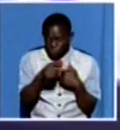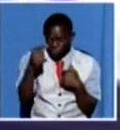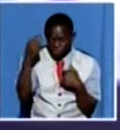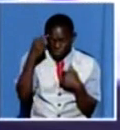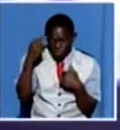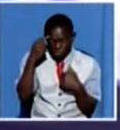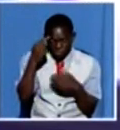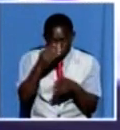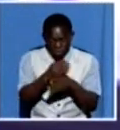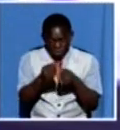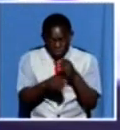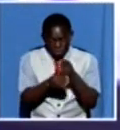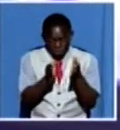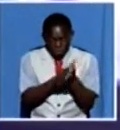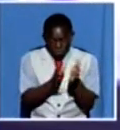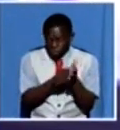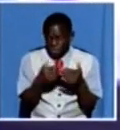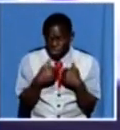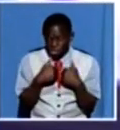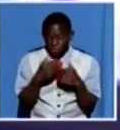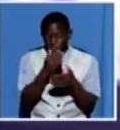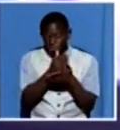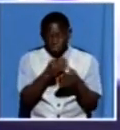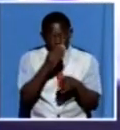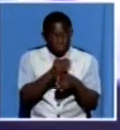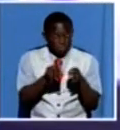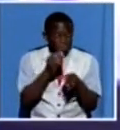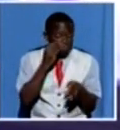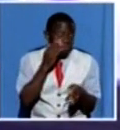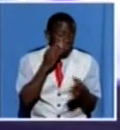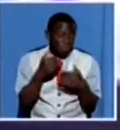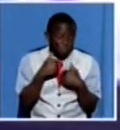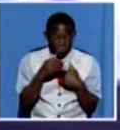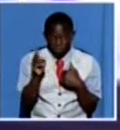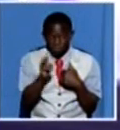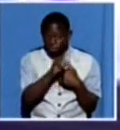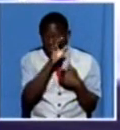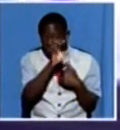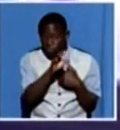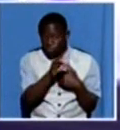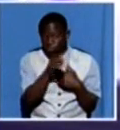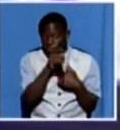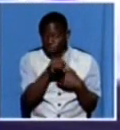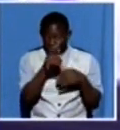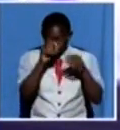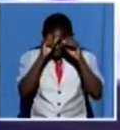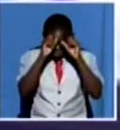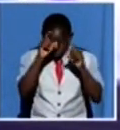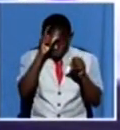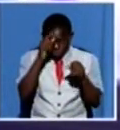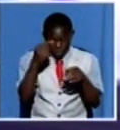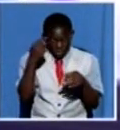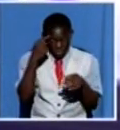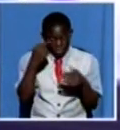find this government of President Lungu building roads. Go to Western Province. You will find this government of President Lungu building